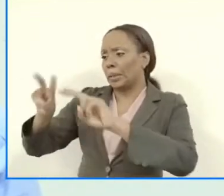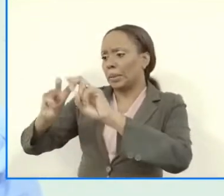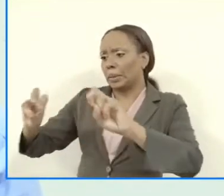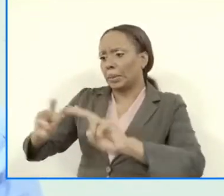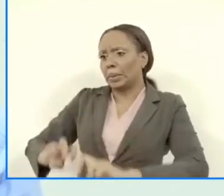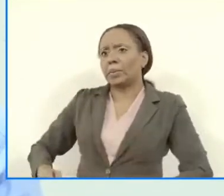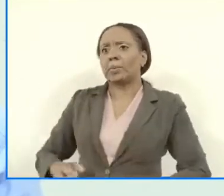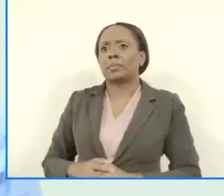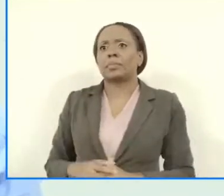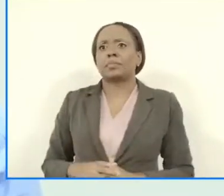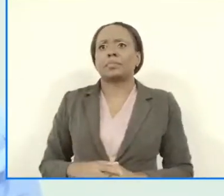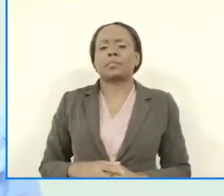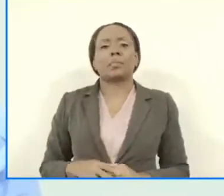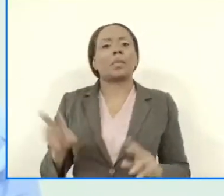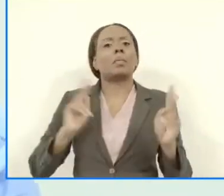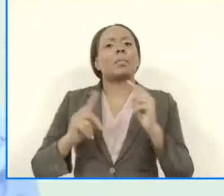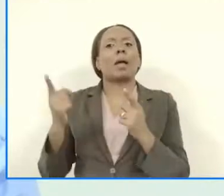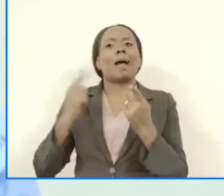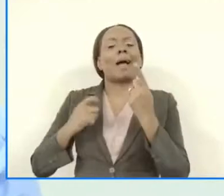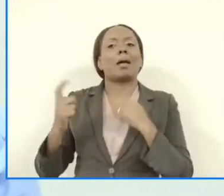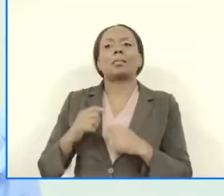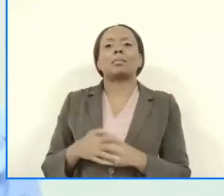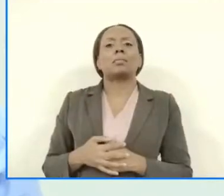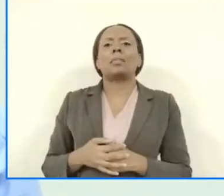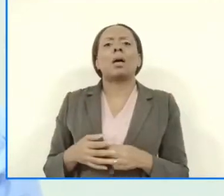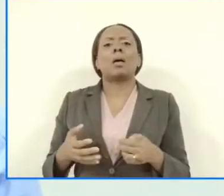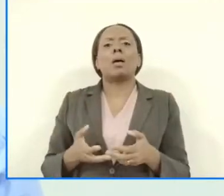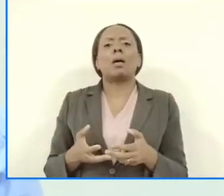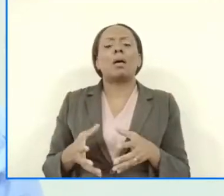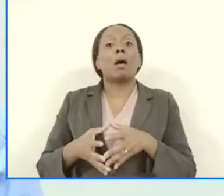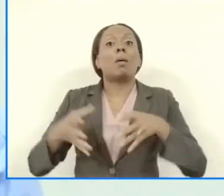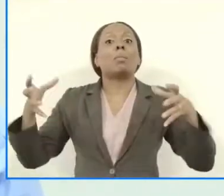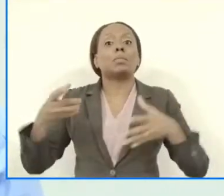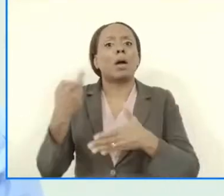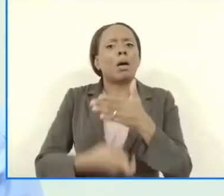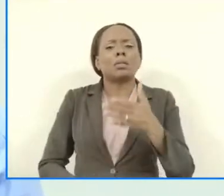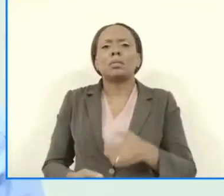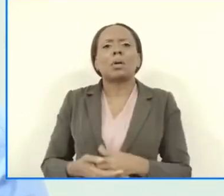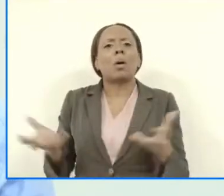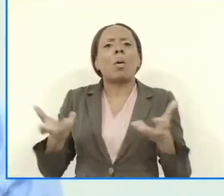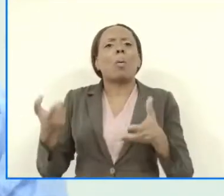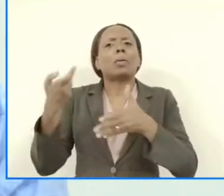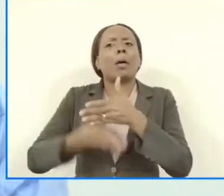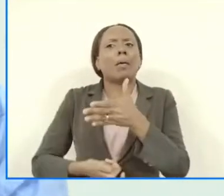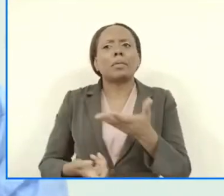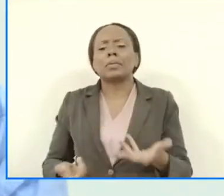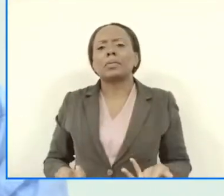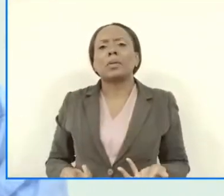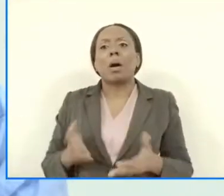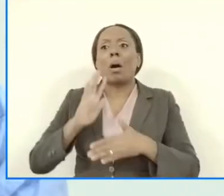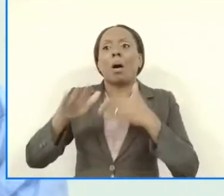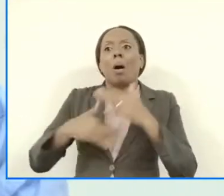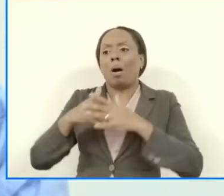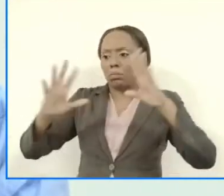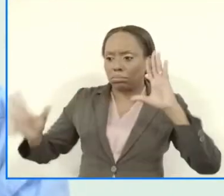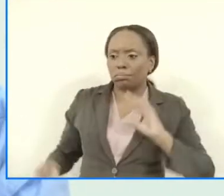people have been asking what is the follow-up, what is the actual dollar value of the damage, and something went around. The